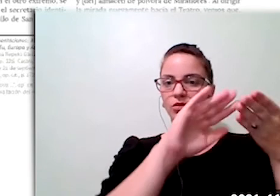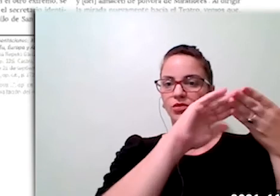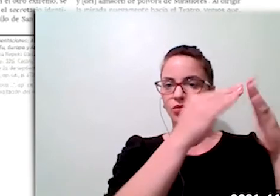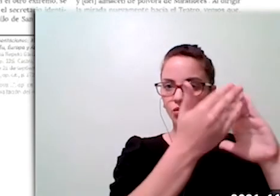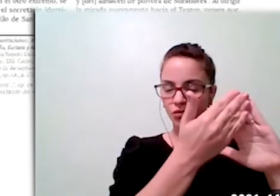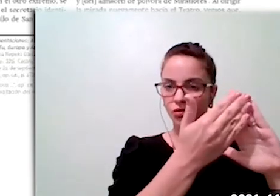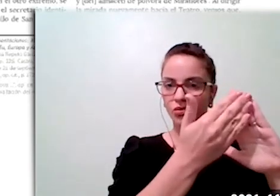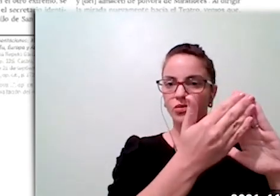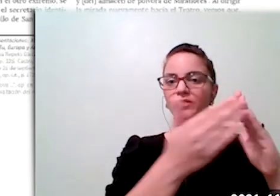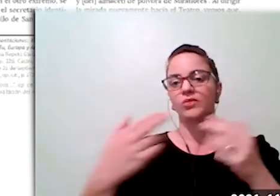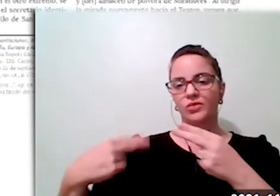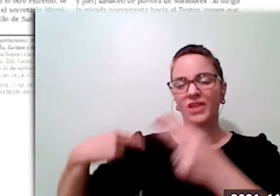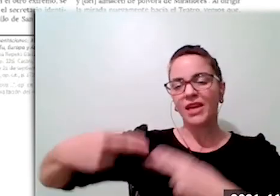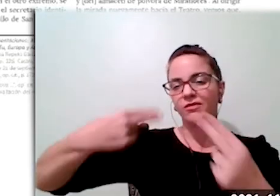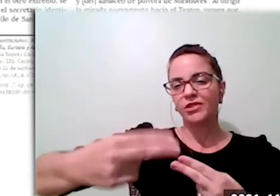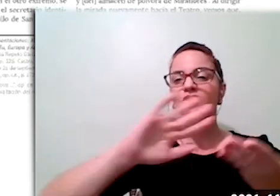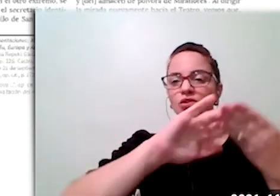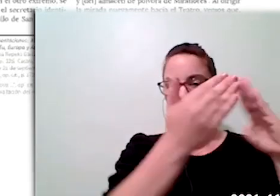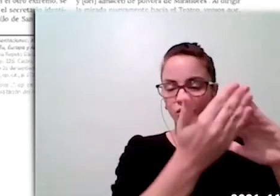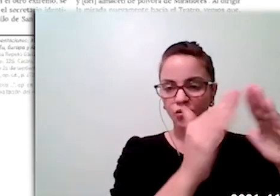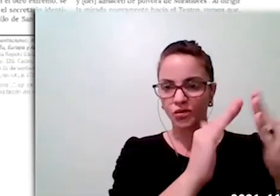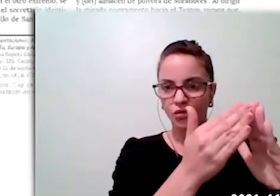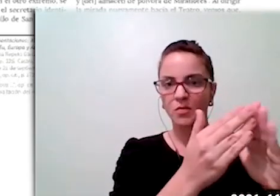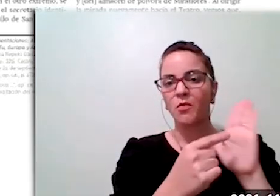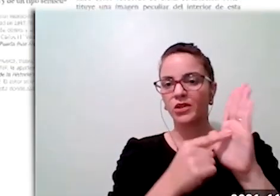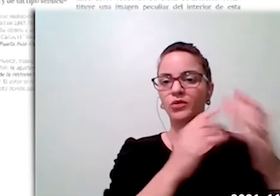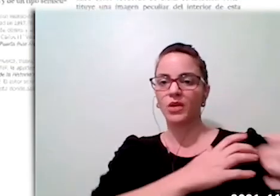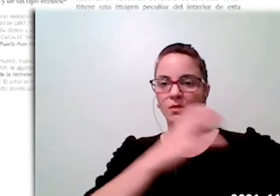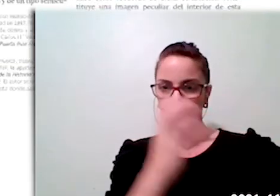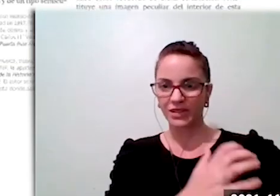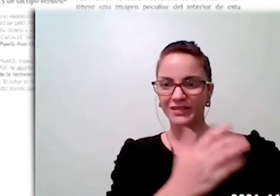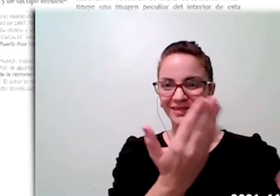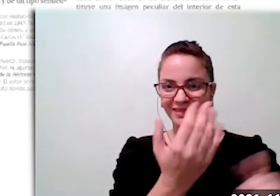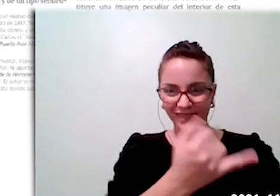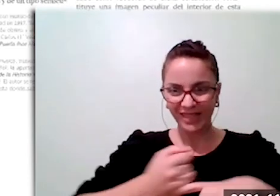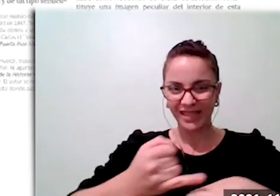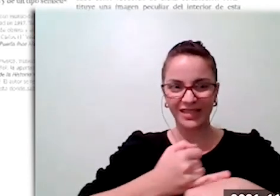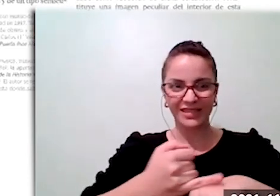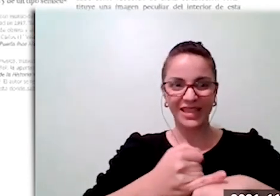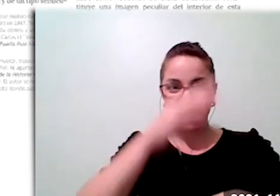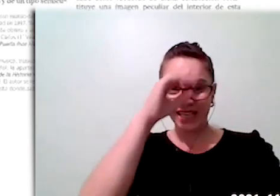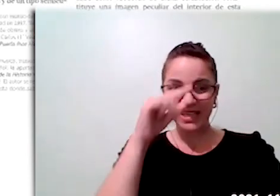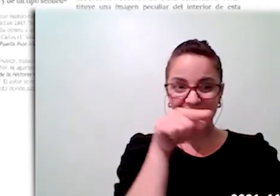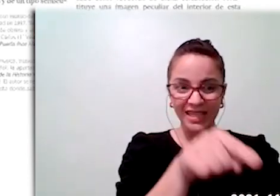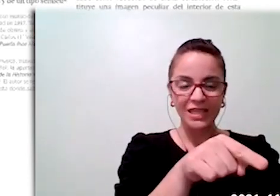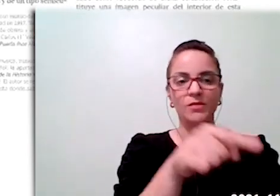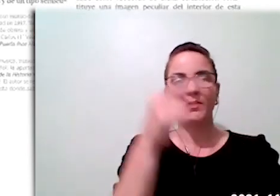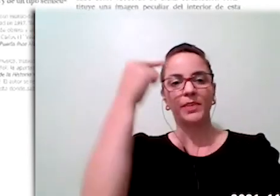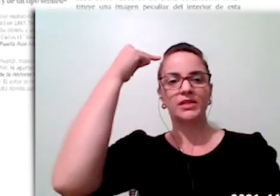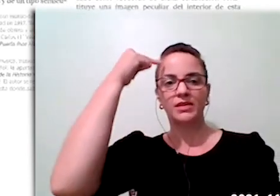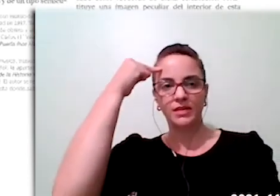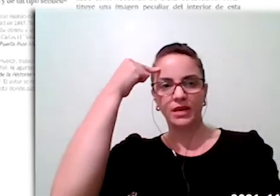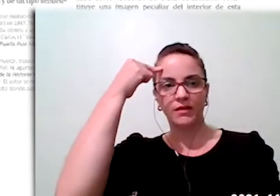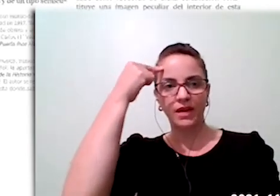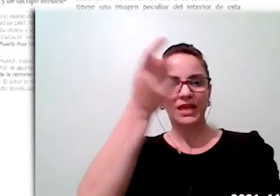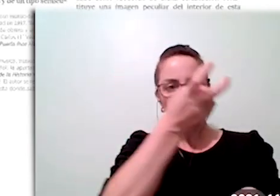heritage, reiterating the Spanish power on the island. Exposito also considered